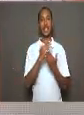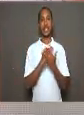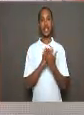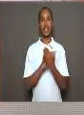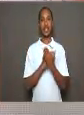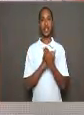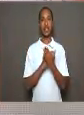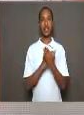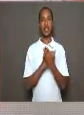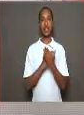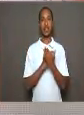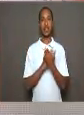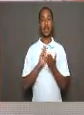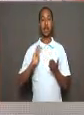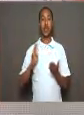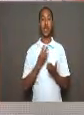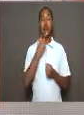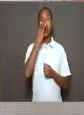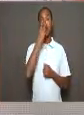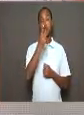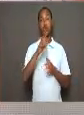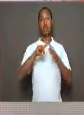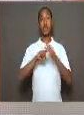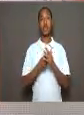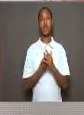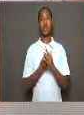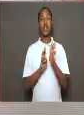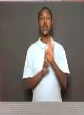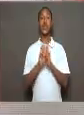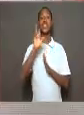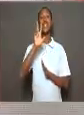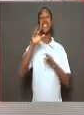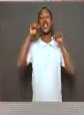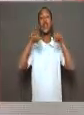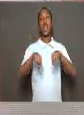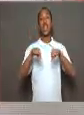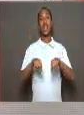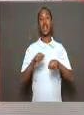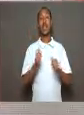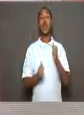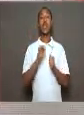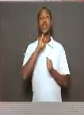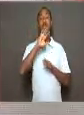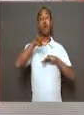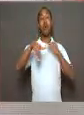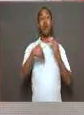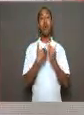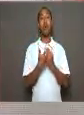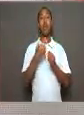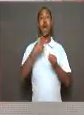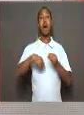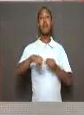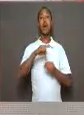lesson. We are going to begin Unit 3 today, which is all about